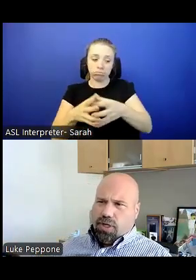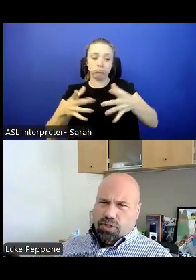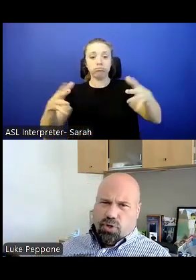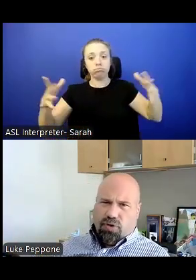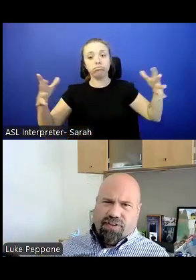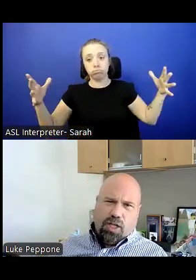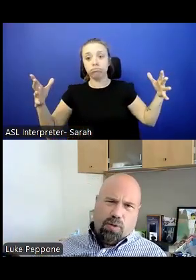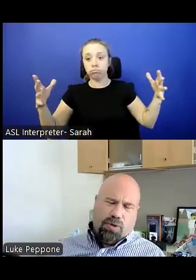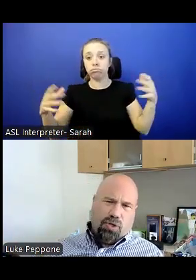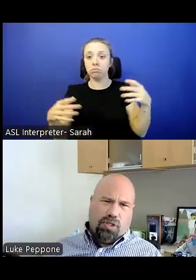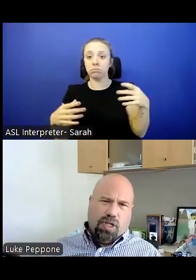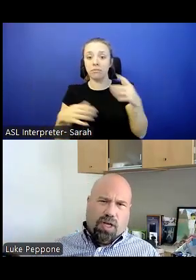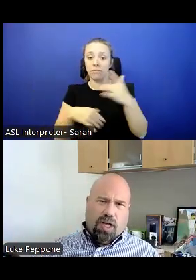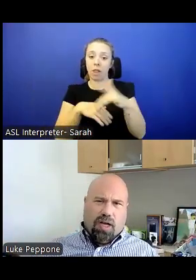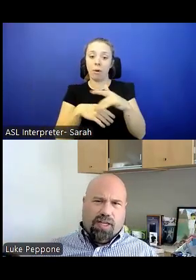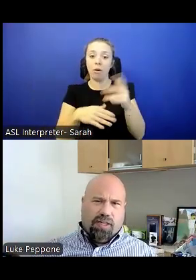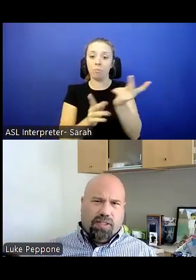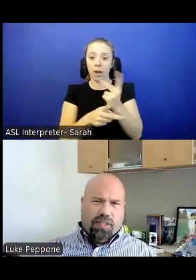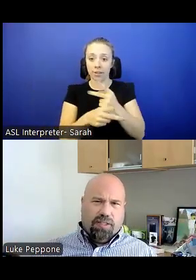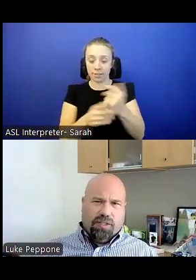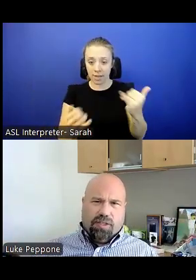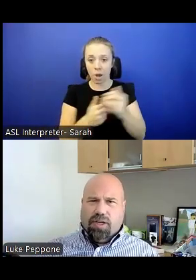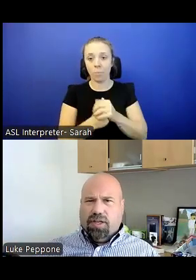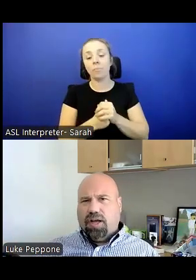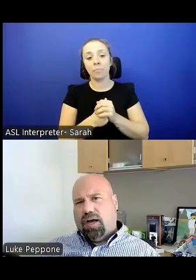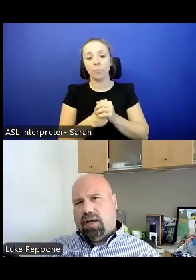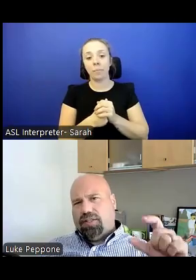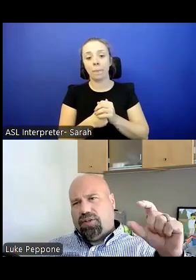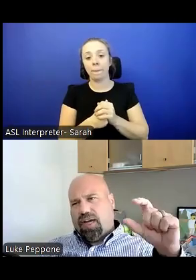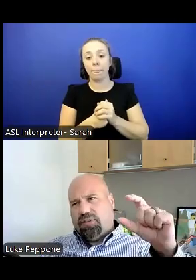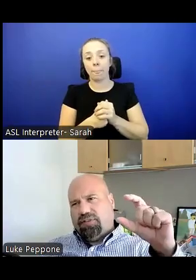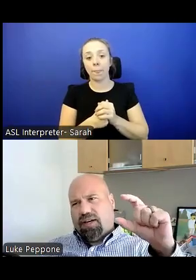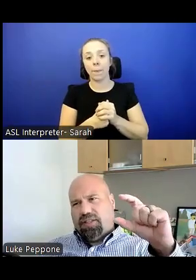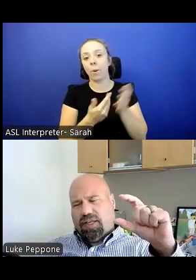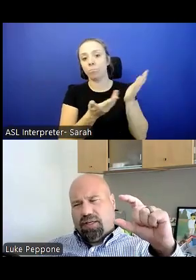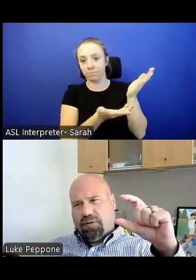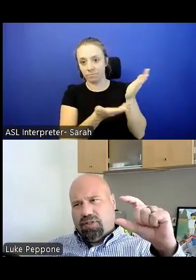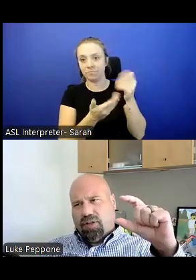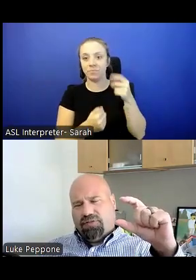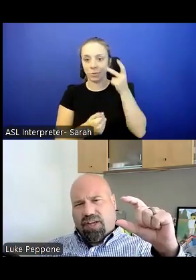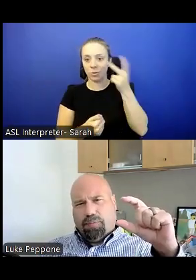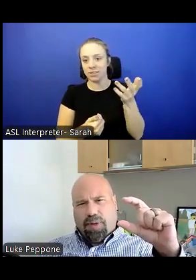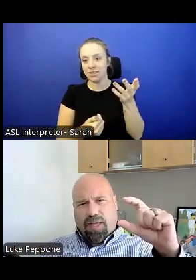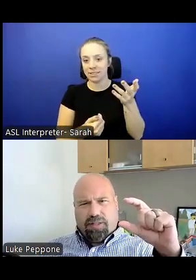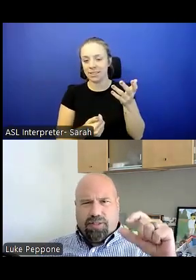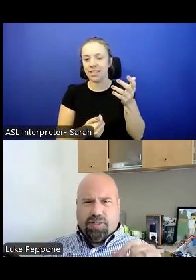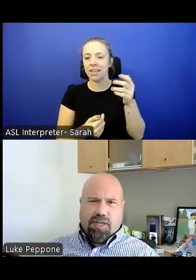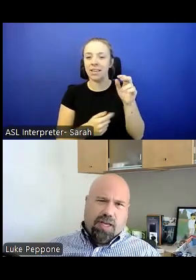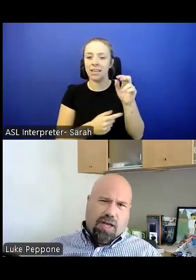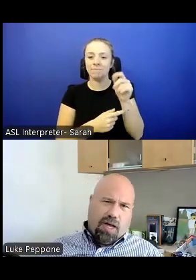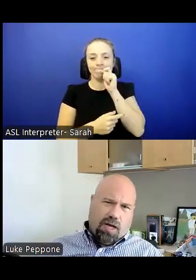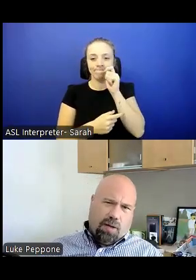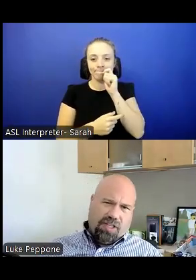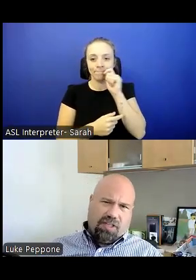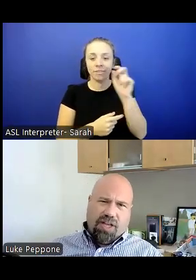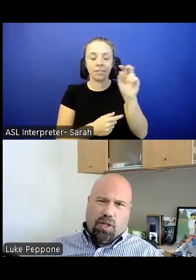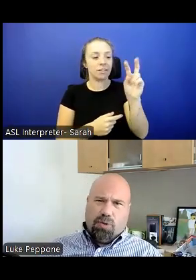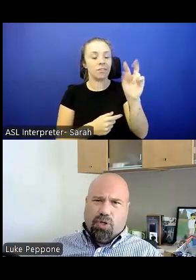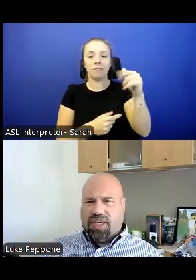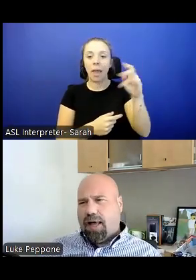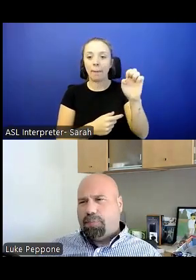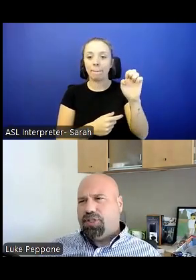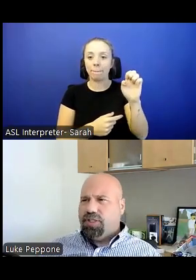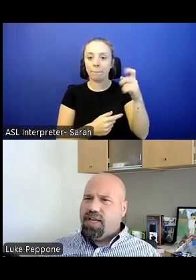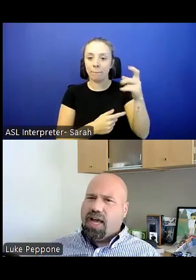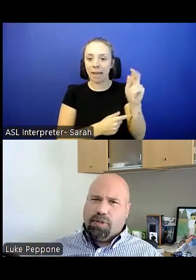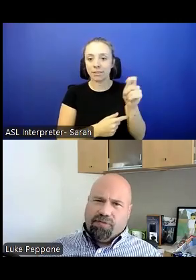available. So available it is, as you guys have a lot of seen, those vape pens. It's available